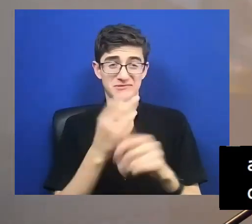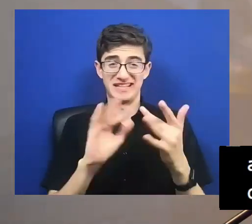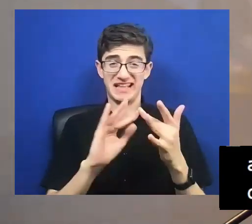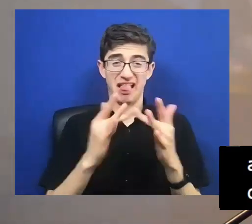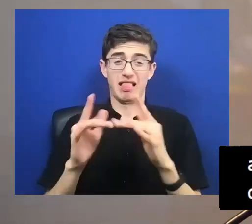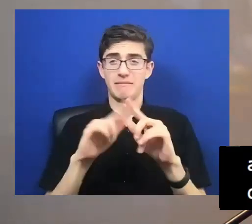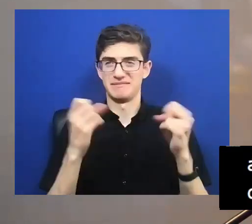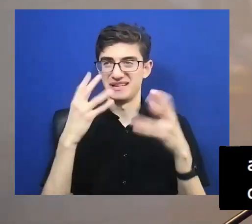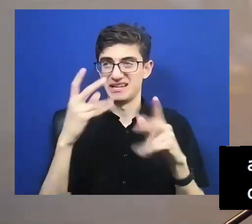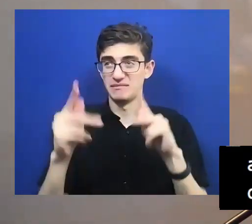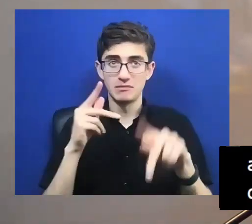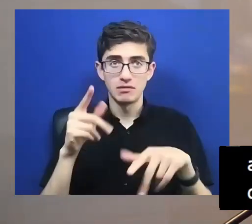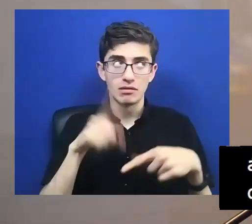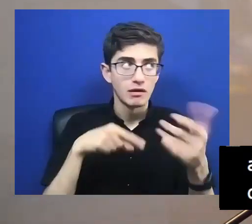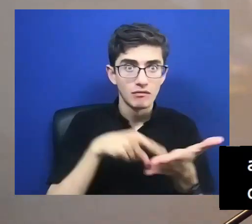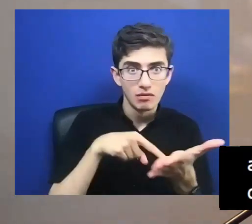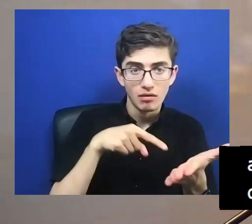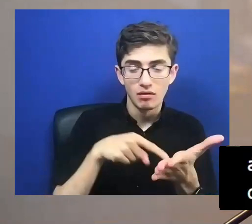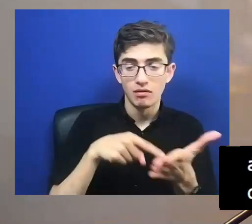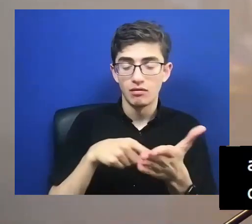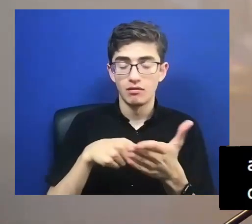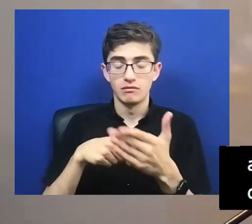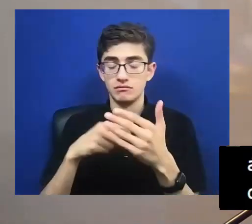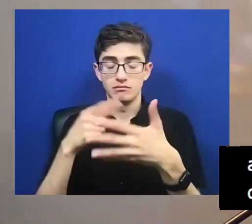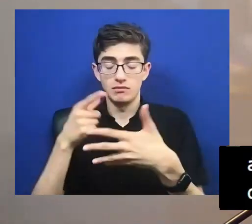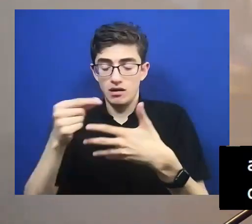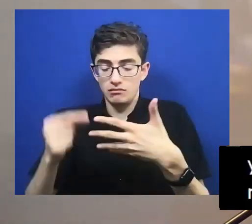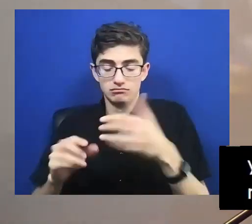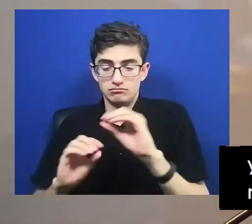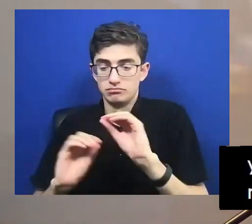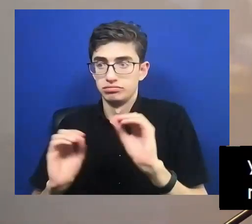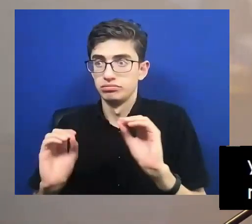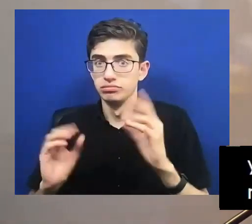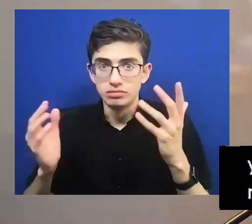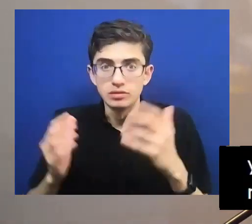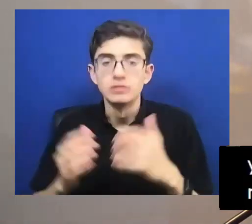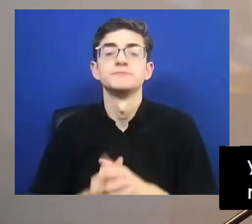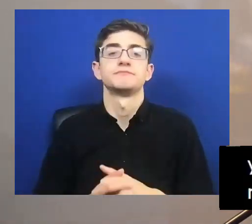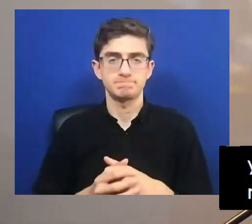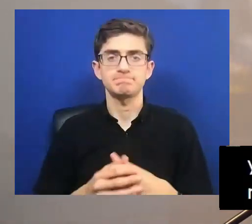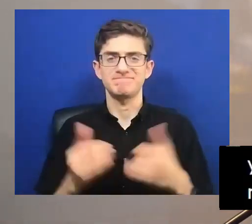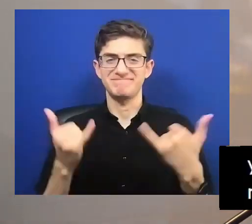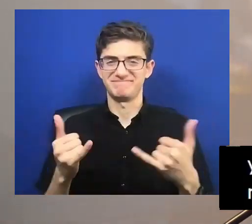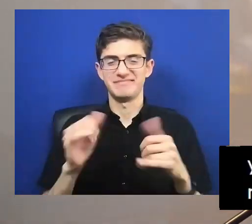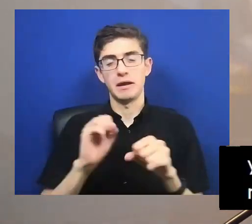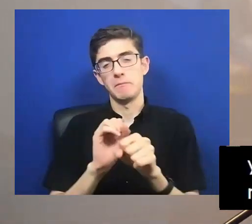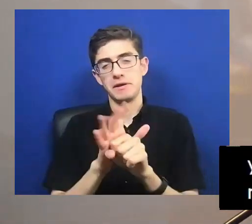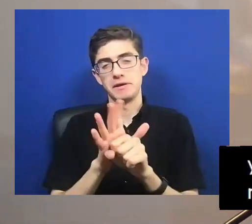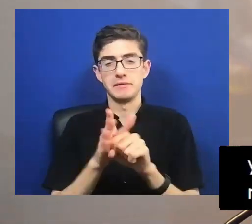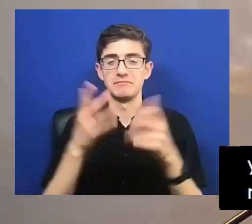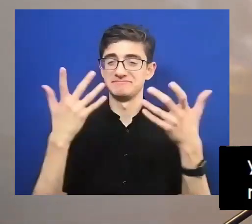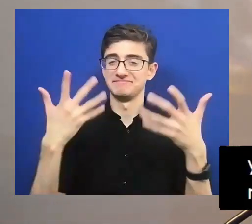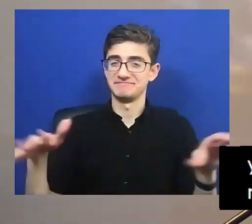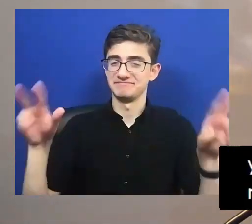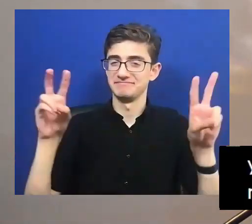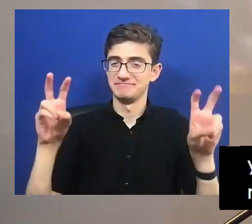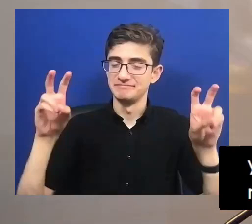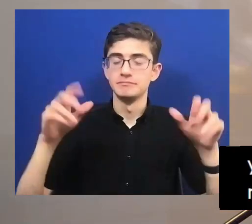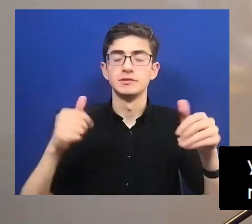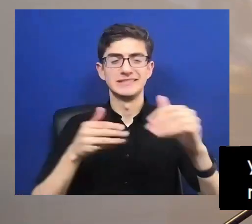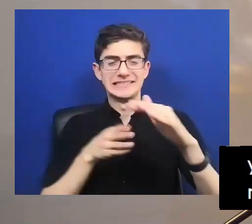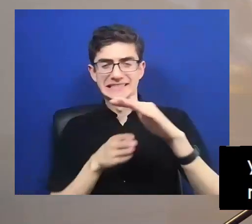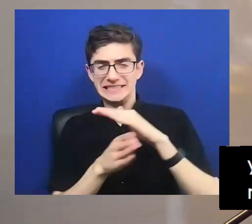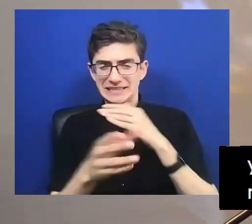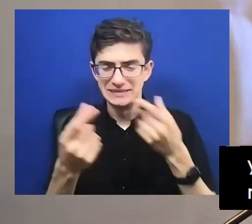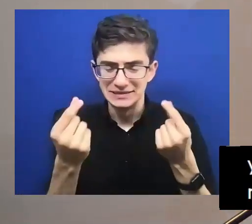or couldn't afford it. Even as we continue to navigate in this post-pandemic landscape, we know that closing the